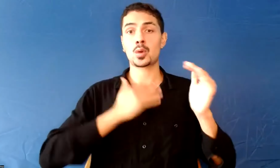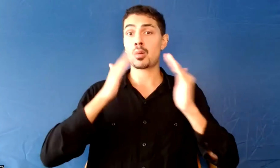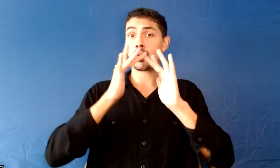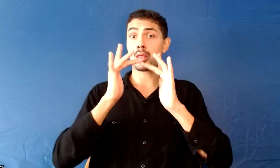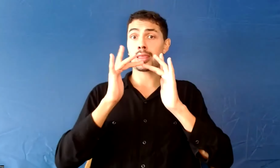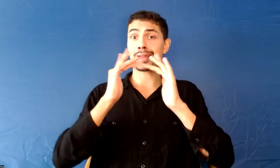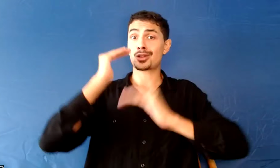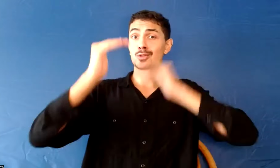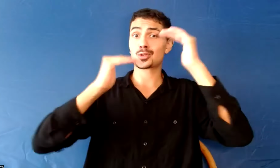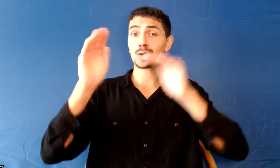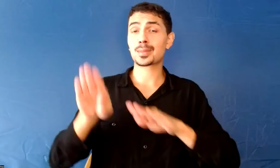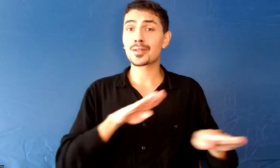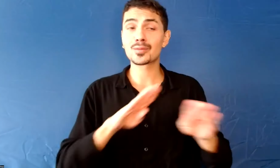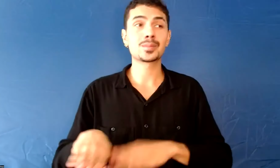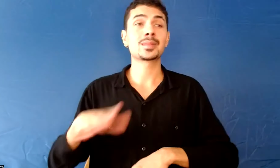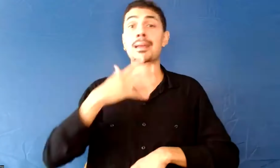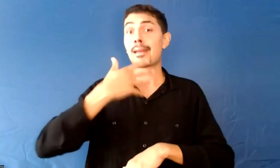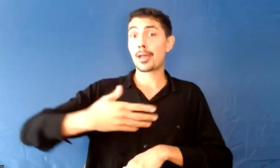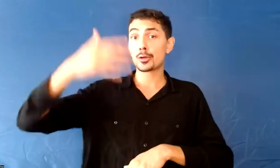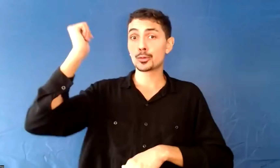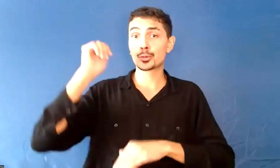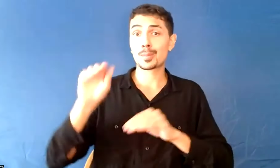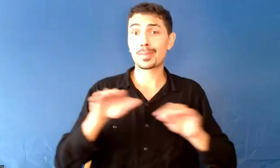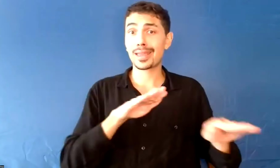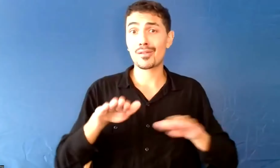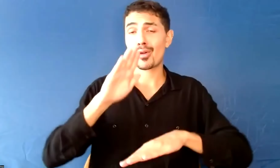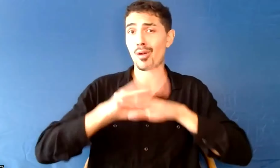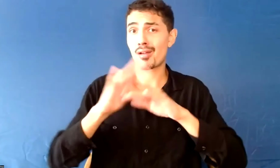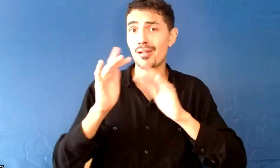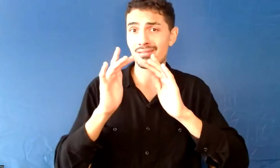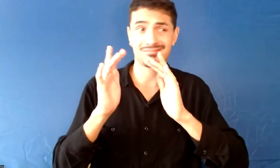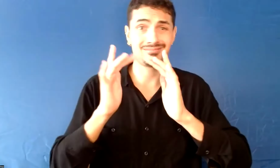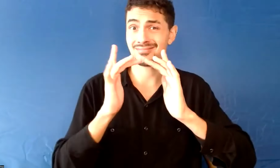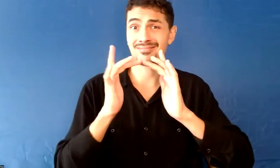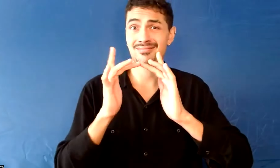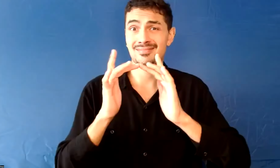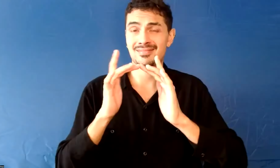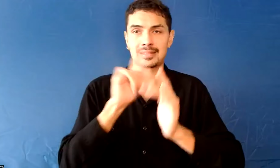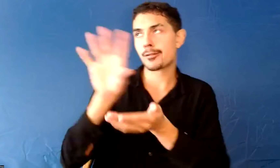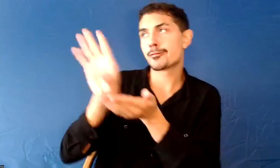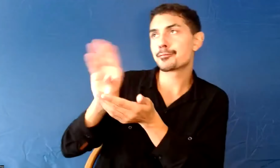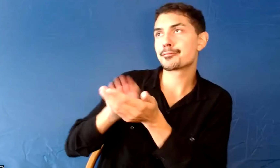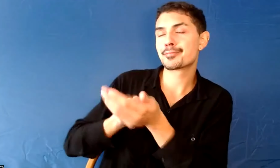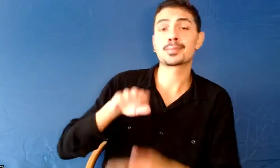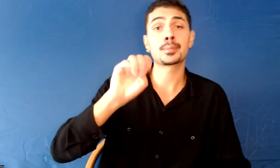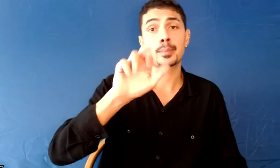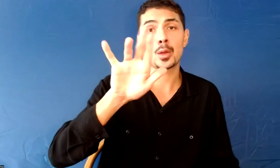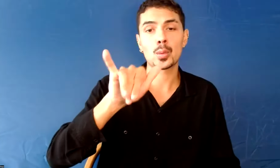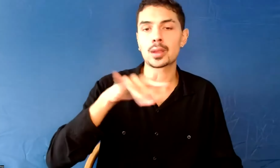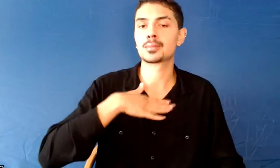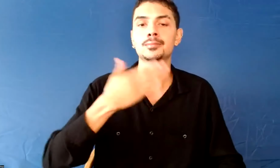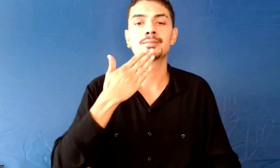the elders' behaviors online and in community. And Mary, I'm so grateful that you chimed